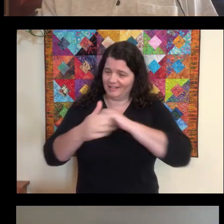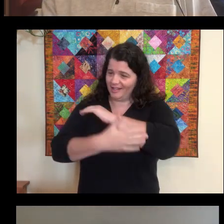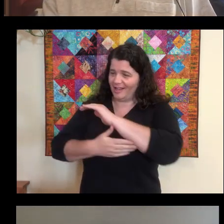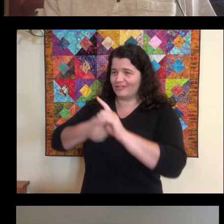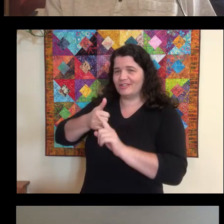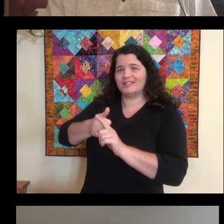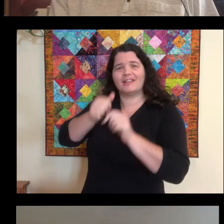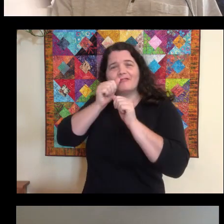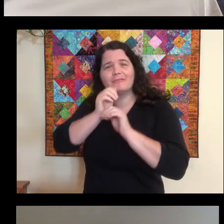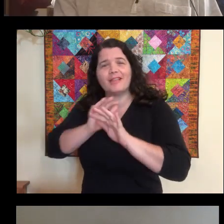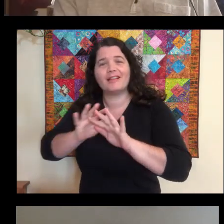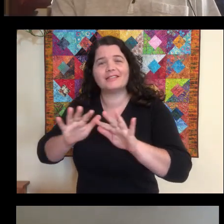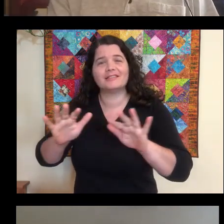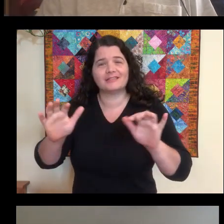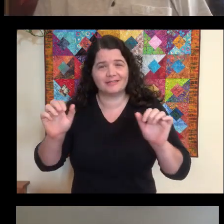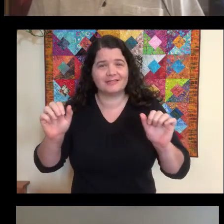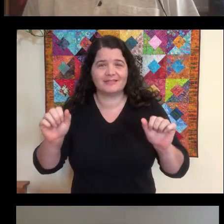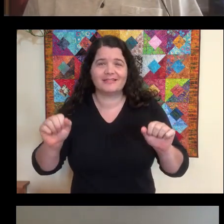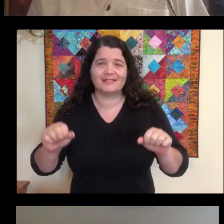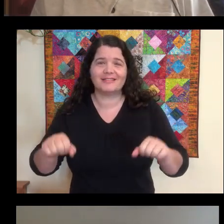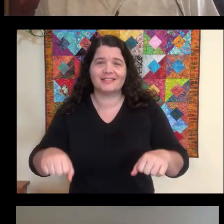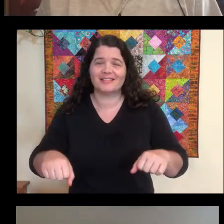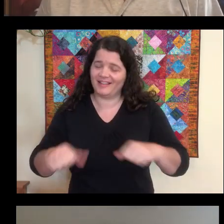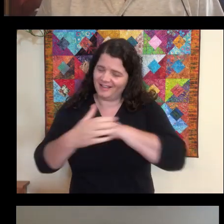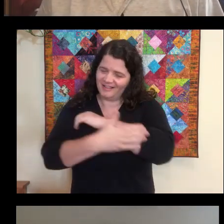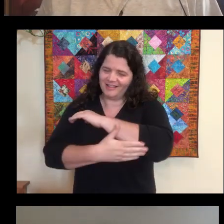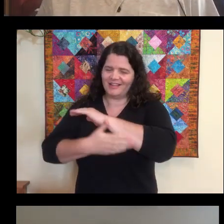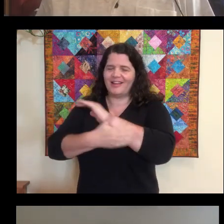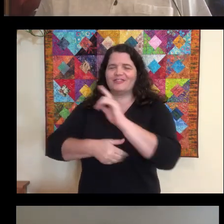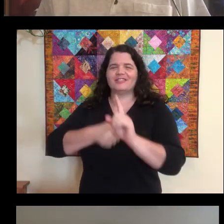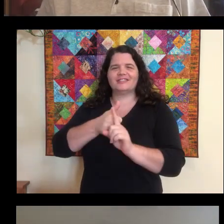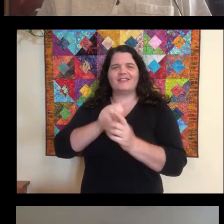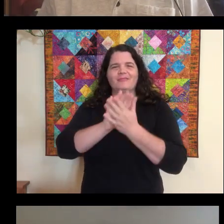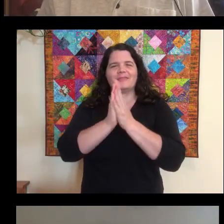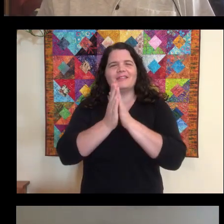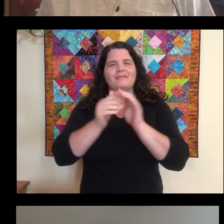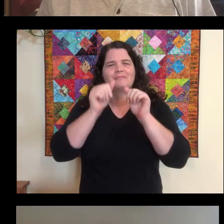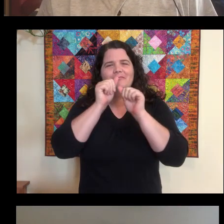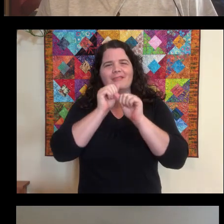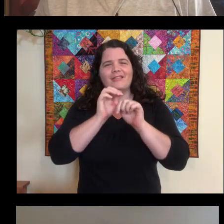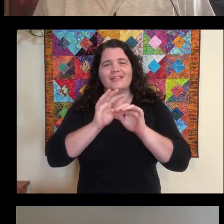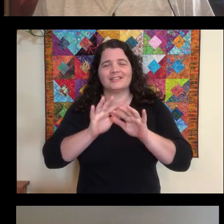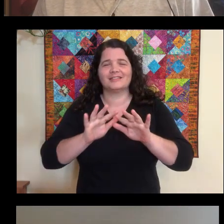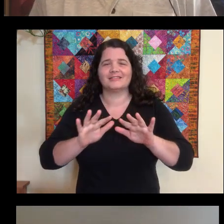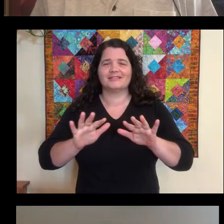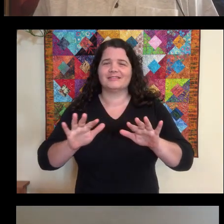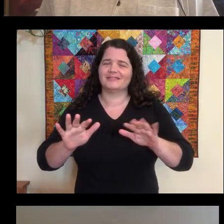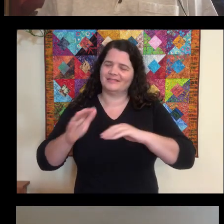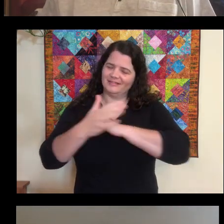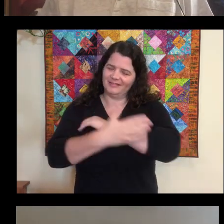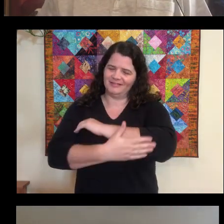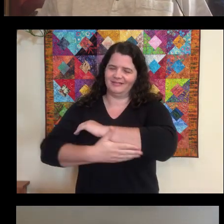Blessed be the nation, blessed be the nation.